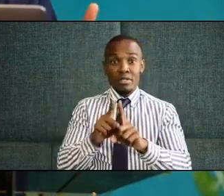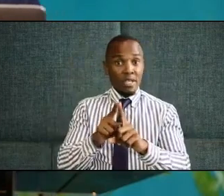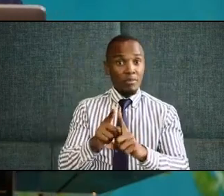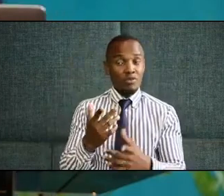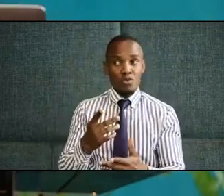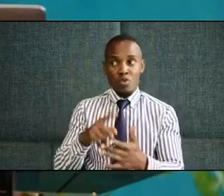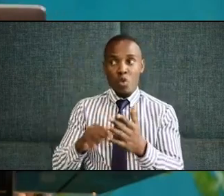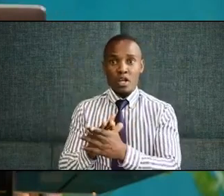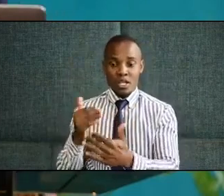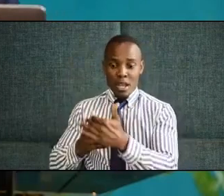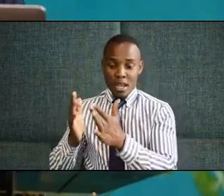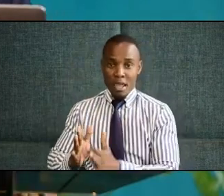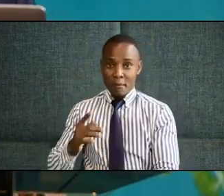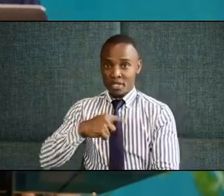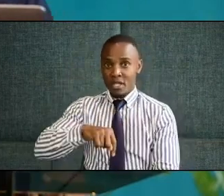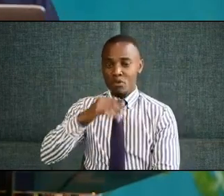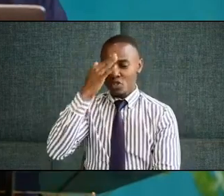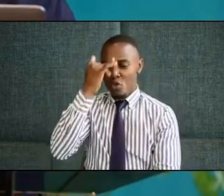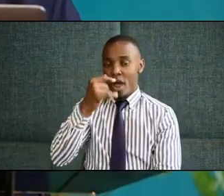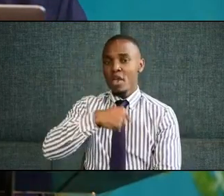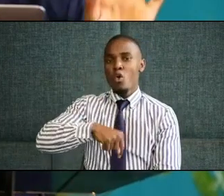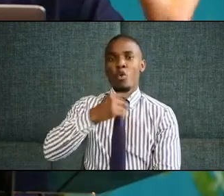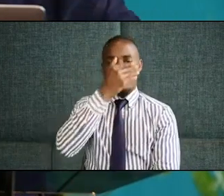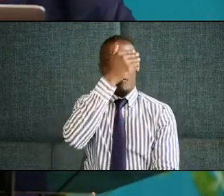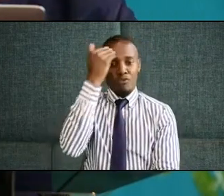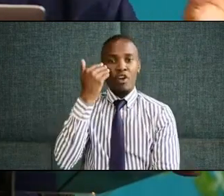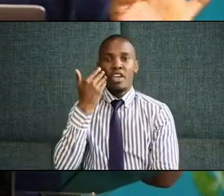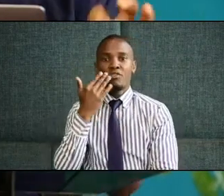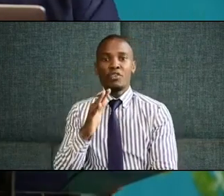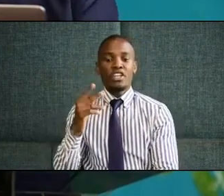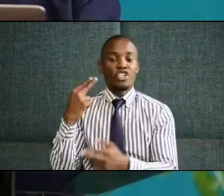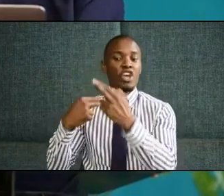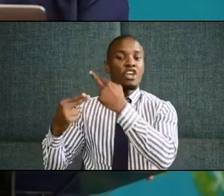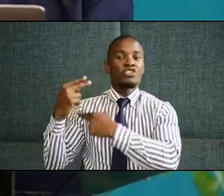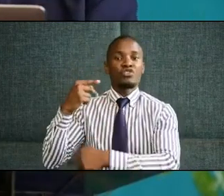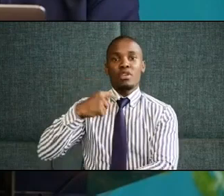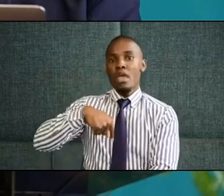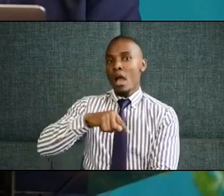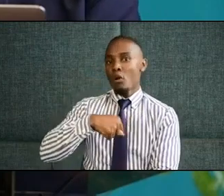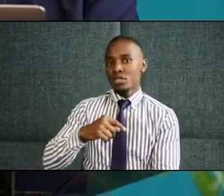our neighbors. Why? We have forgotten where we have come from.